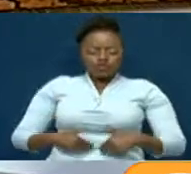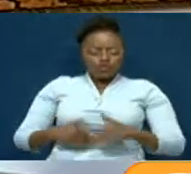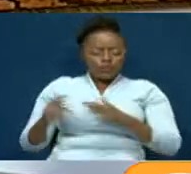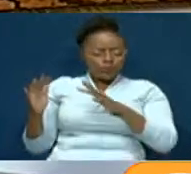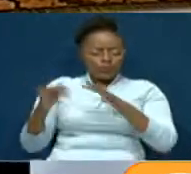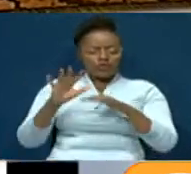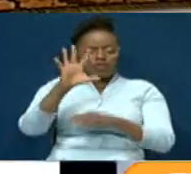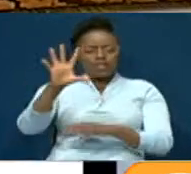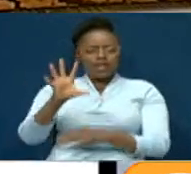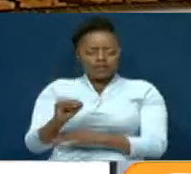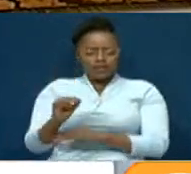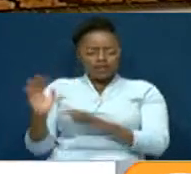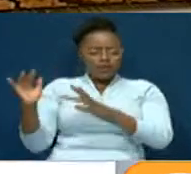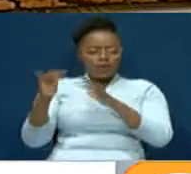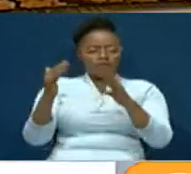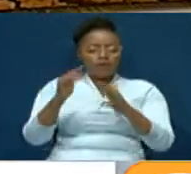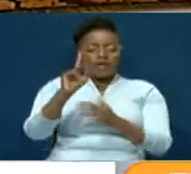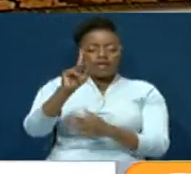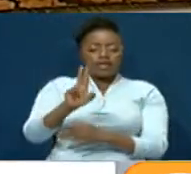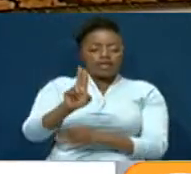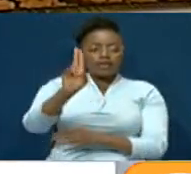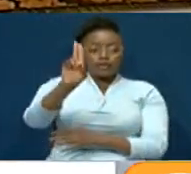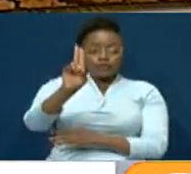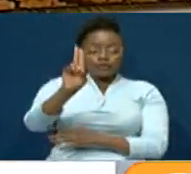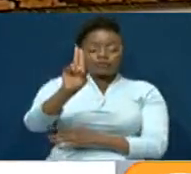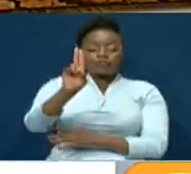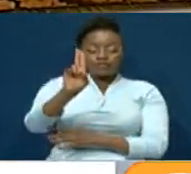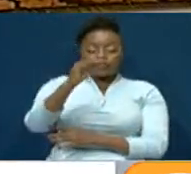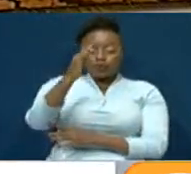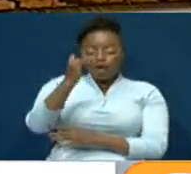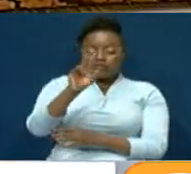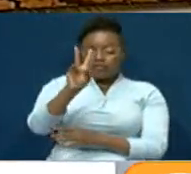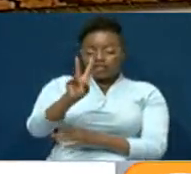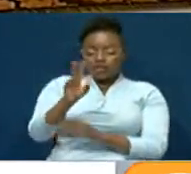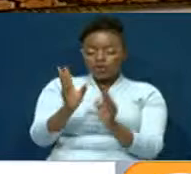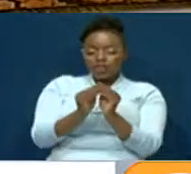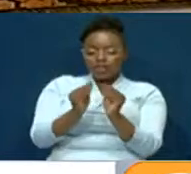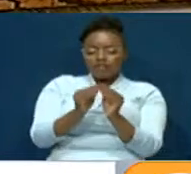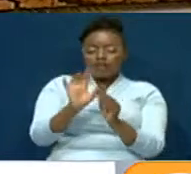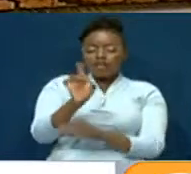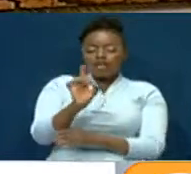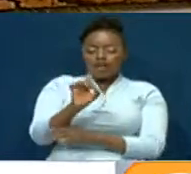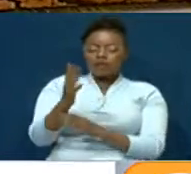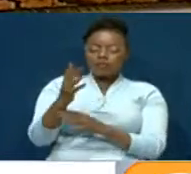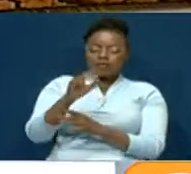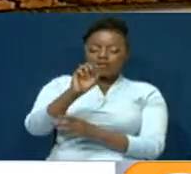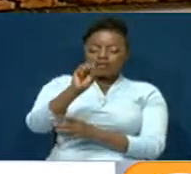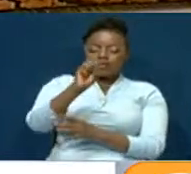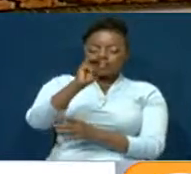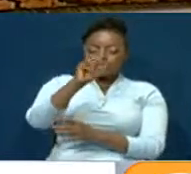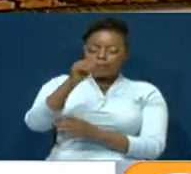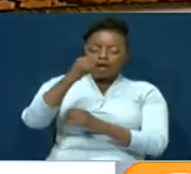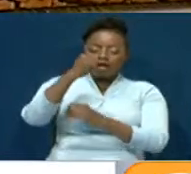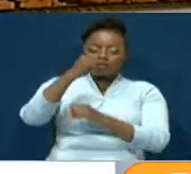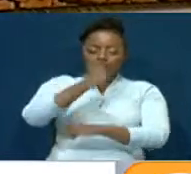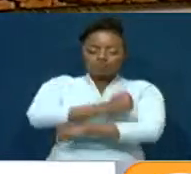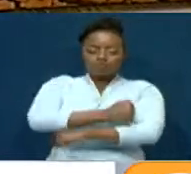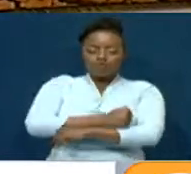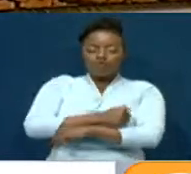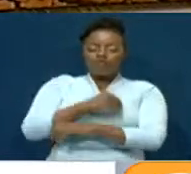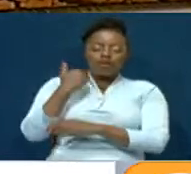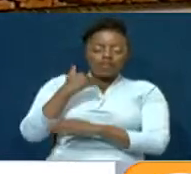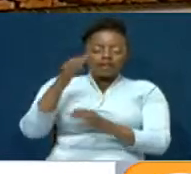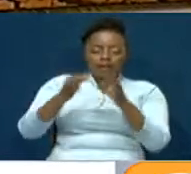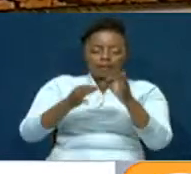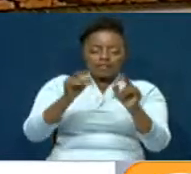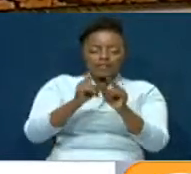From around Africa have gathered at the Kenyatta University for the second edition of the Nairobi Summer School on Climate Justice. The youth